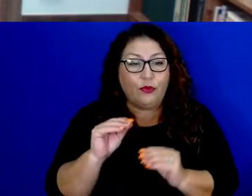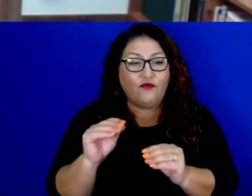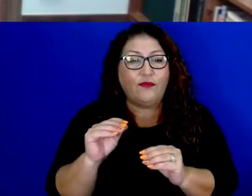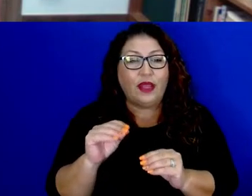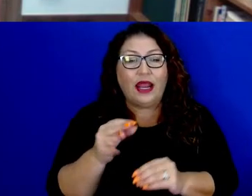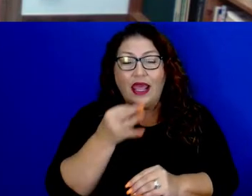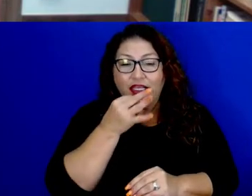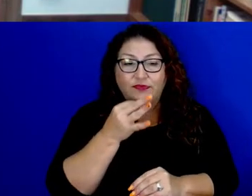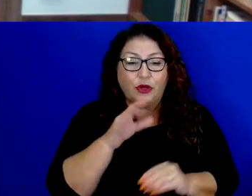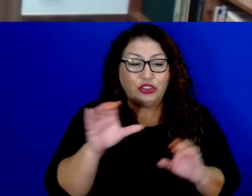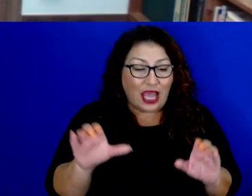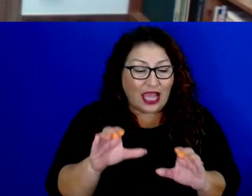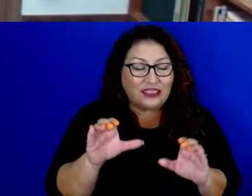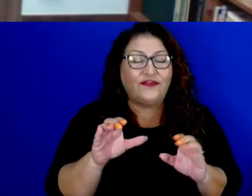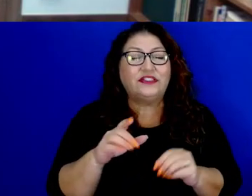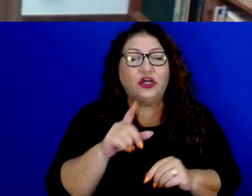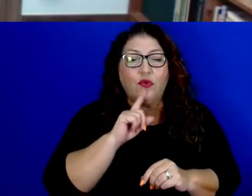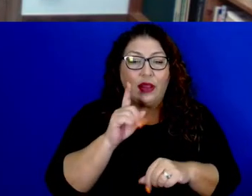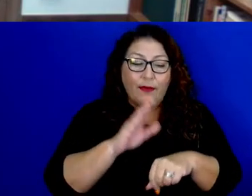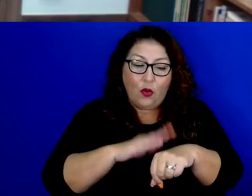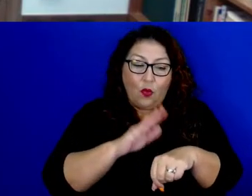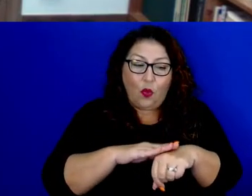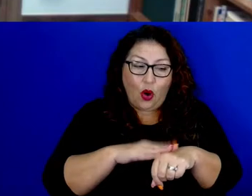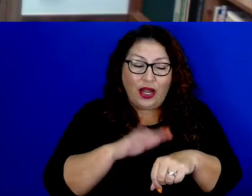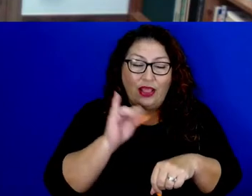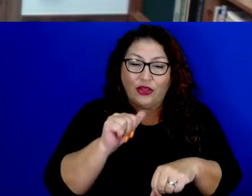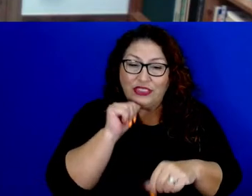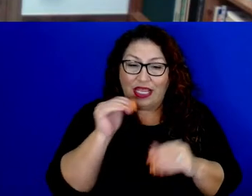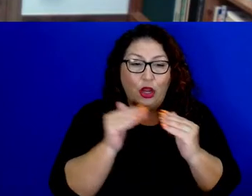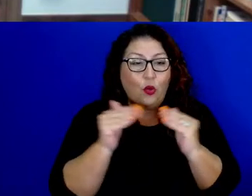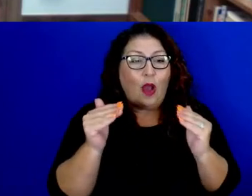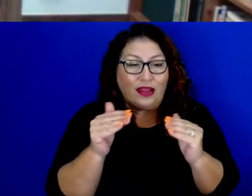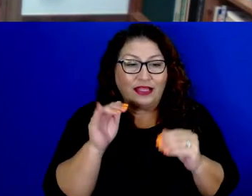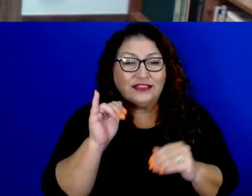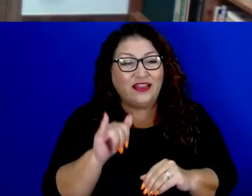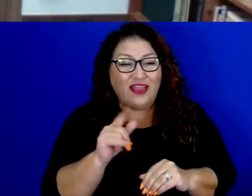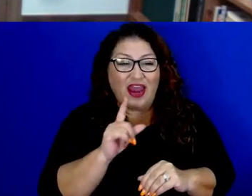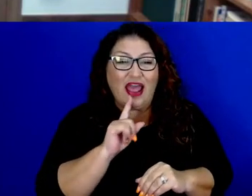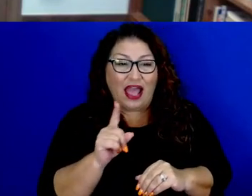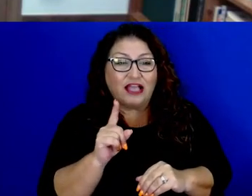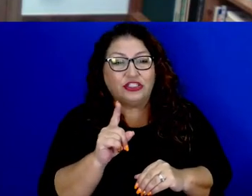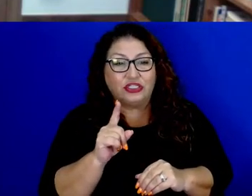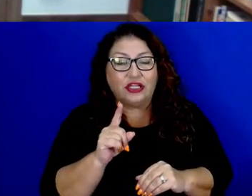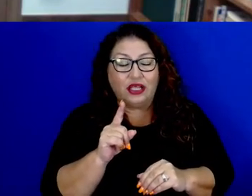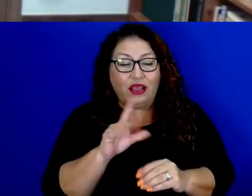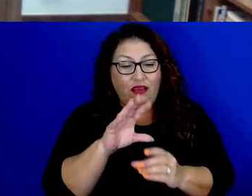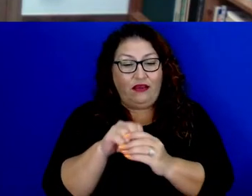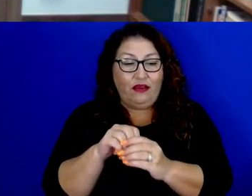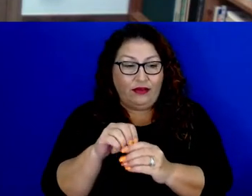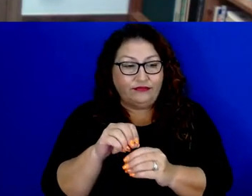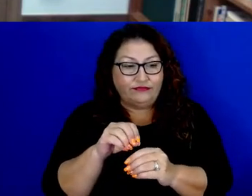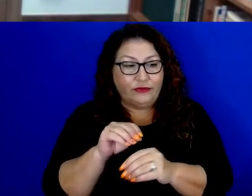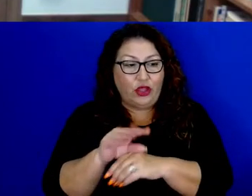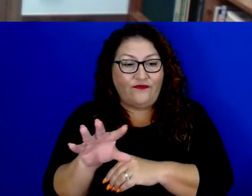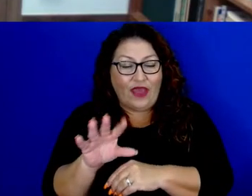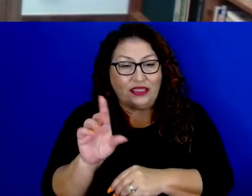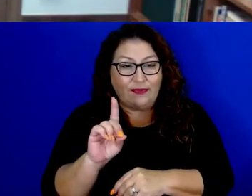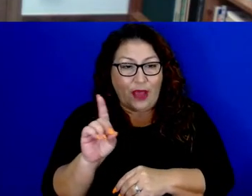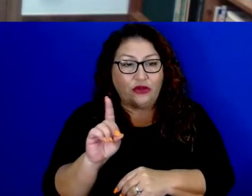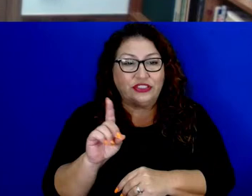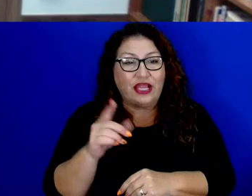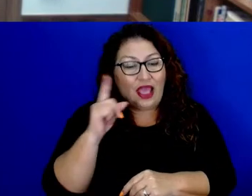those structural inequalities that truly impede democracy, in fact. And I think COVID-19 confirmed all these